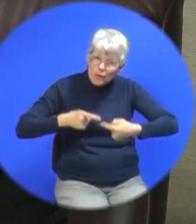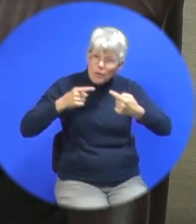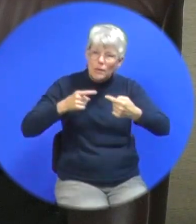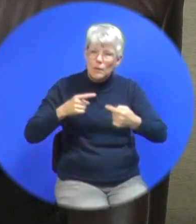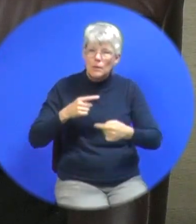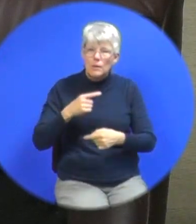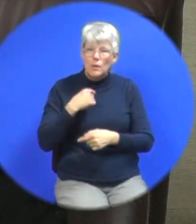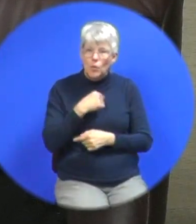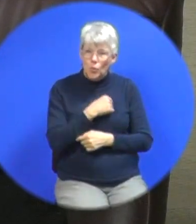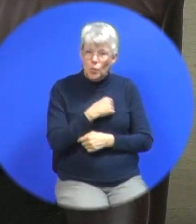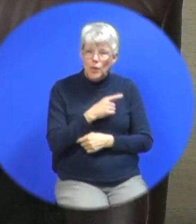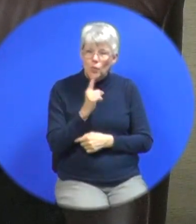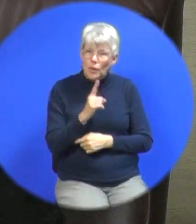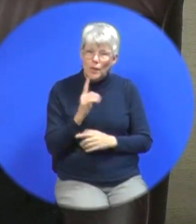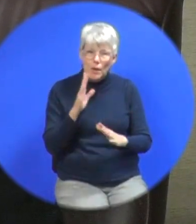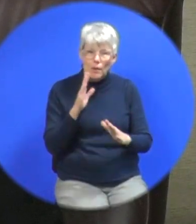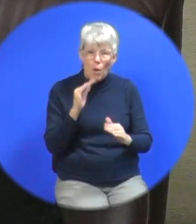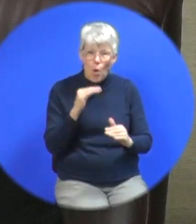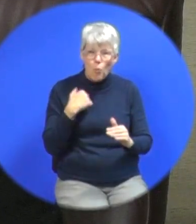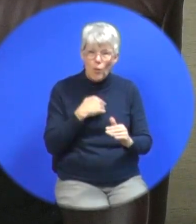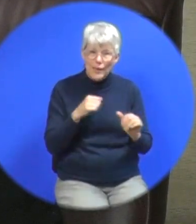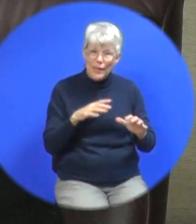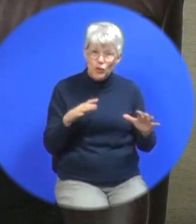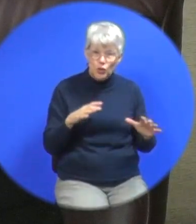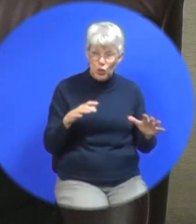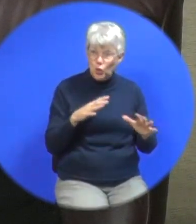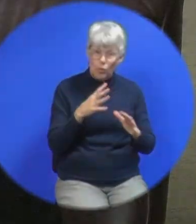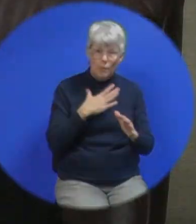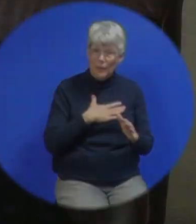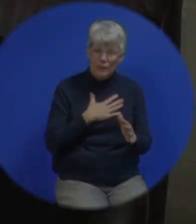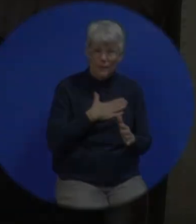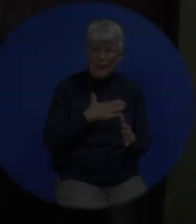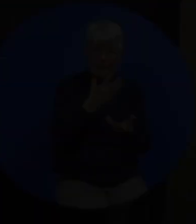for you, and we hope we can do anything we can do. Please let us know. All on. Thanks. Have a good one. Thank you.